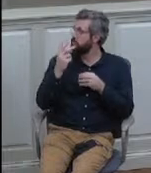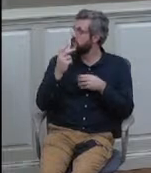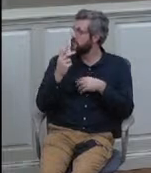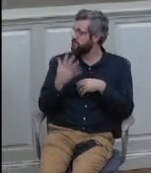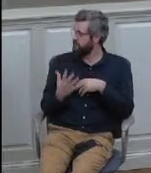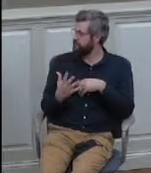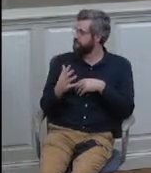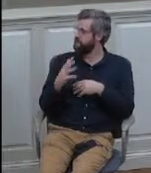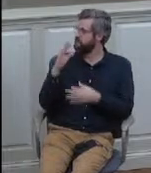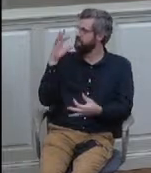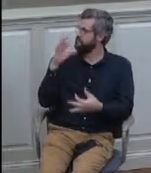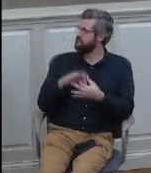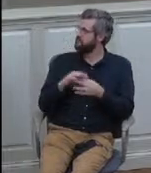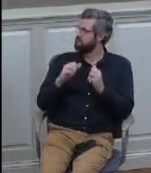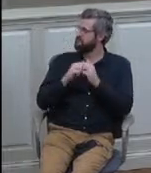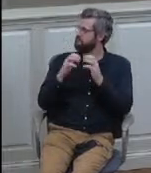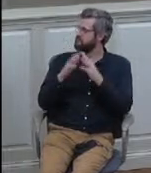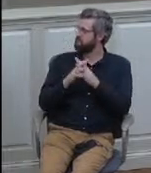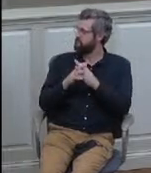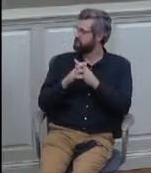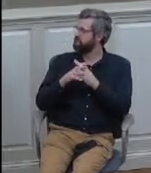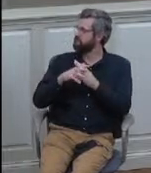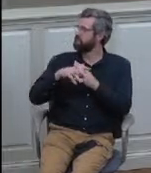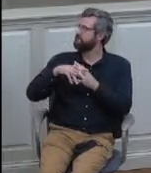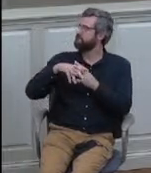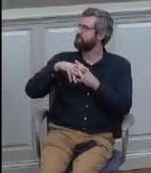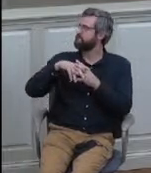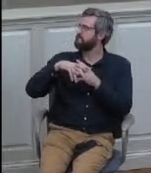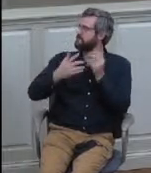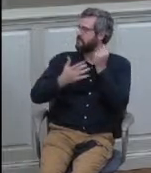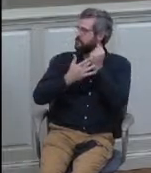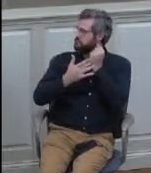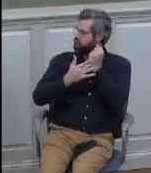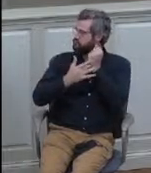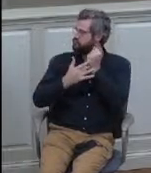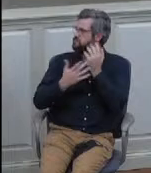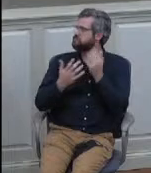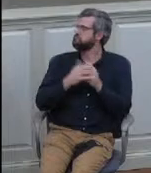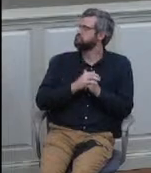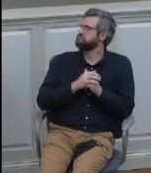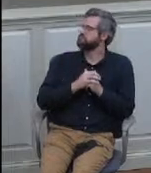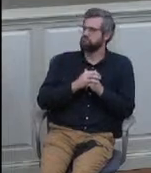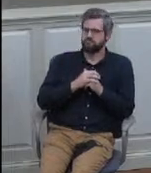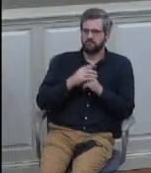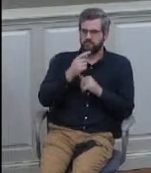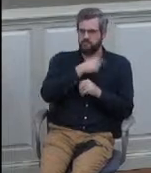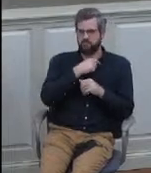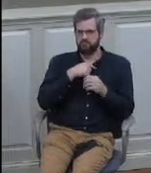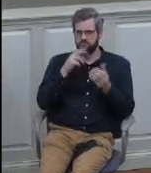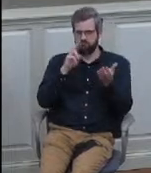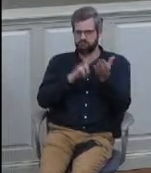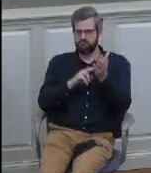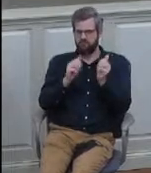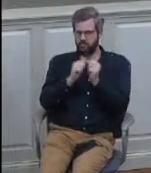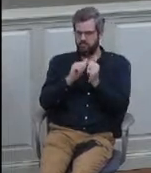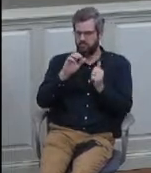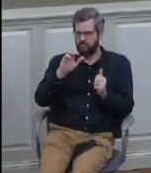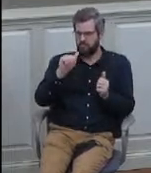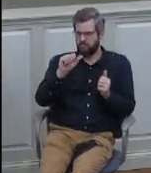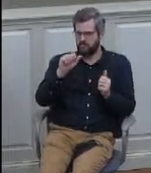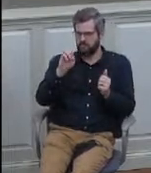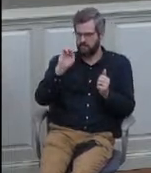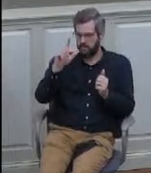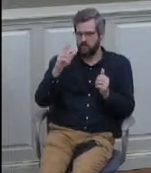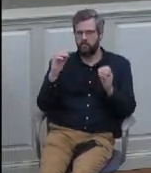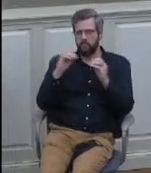tie together, which is implementing our HR technology. We know that we've signed on with Cassell, but there's some additional things that we